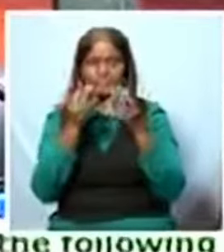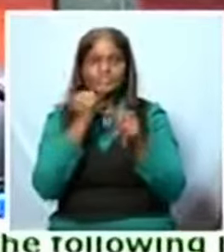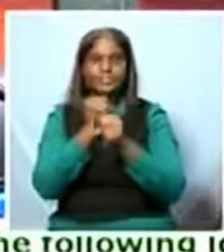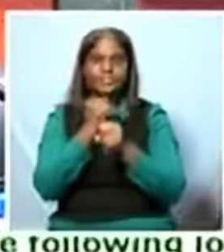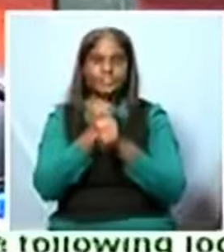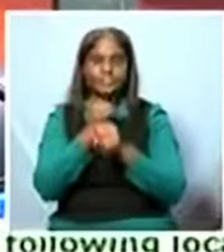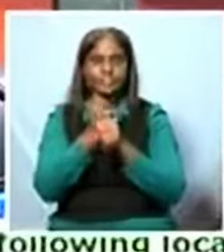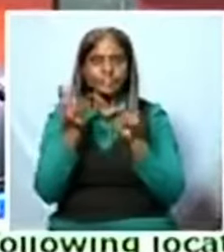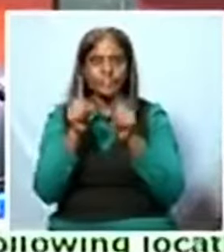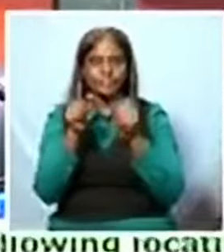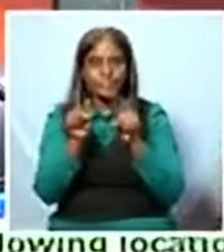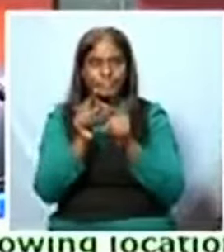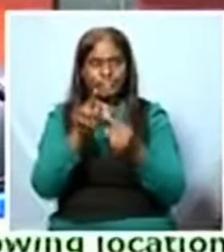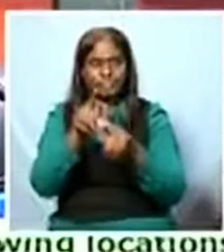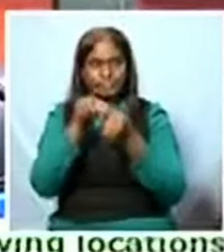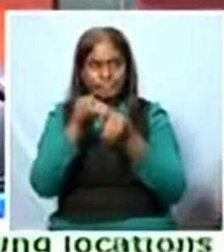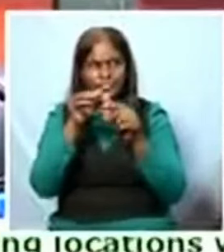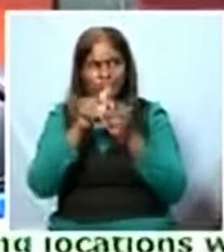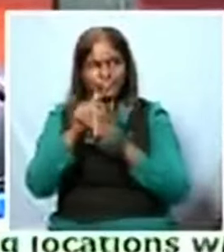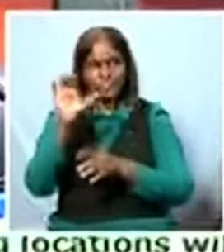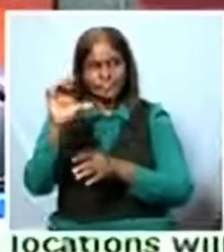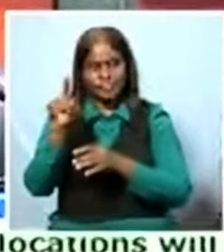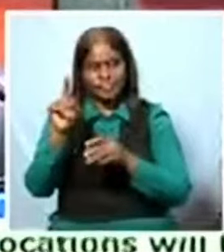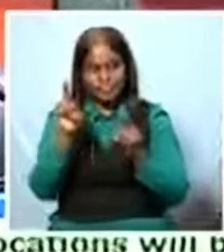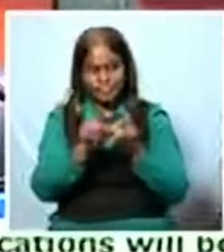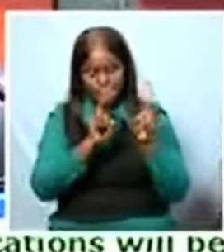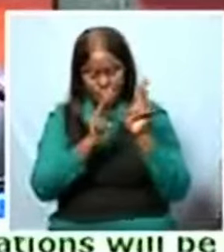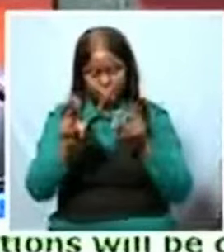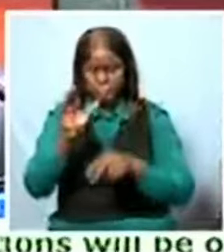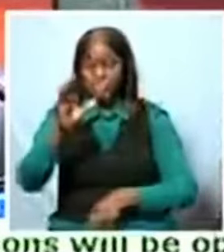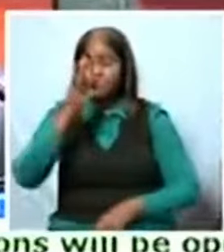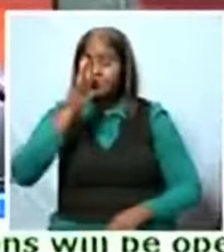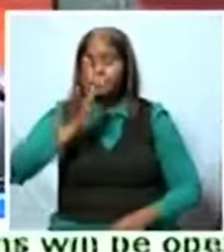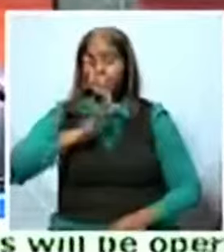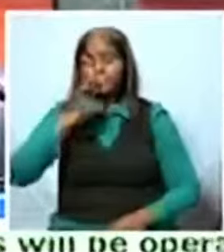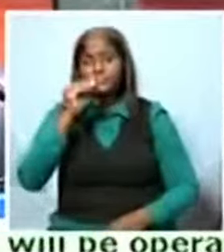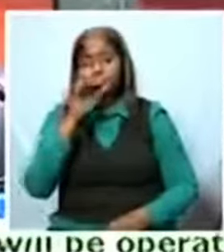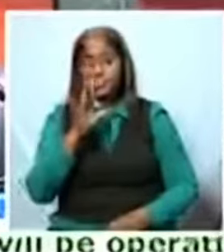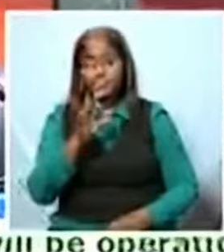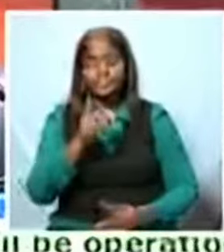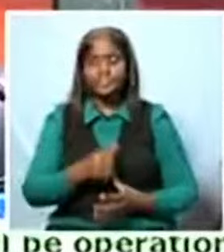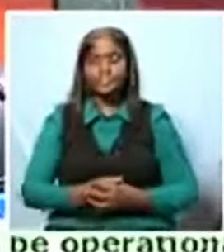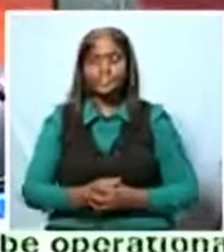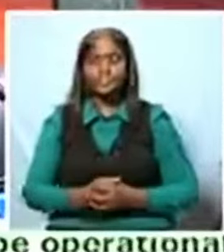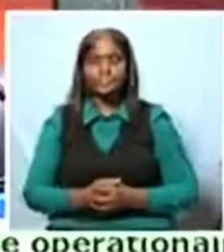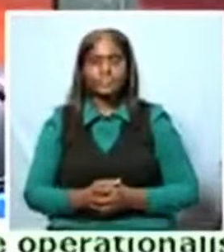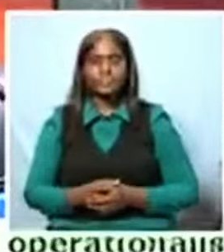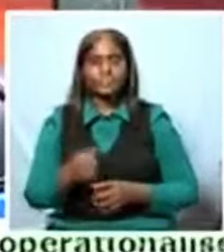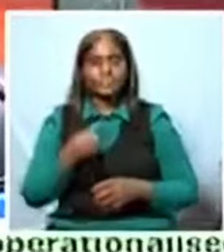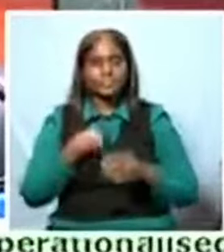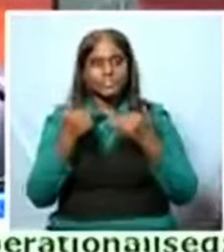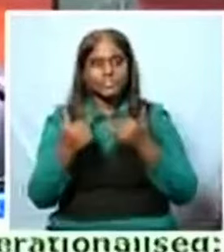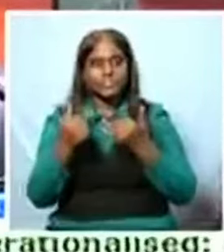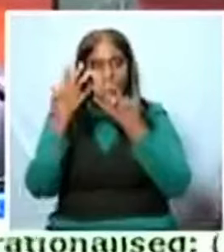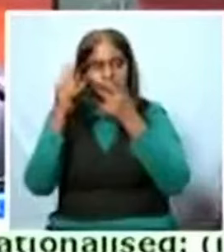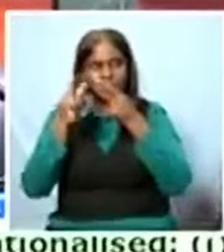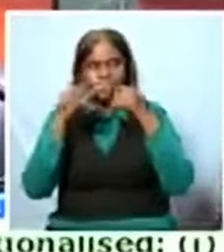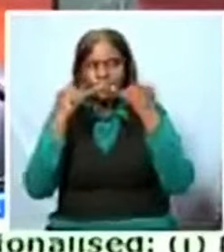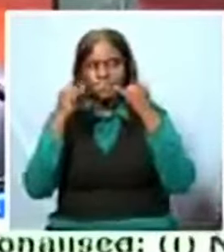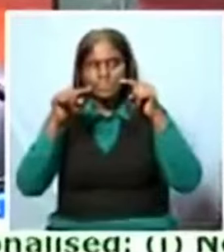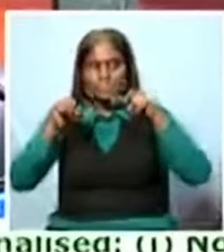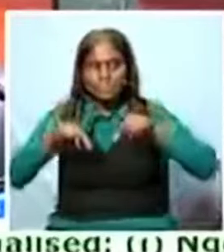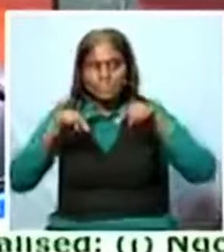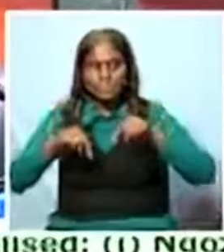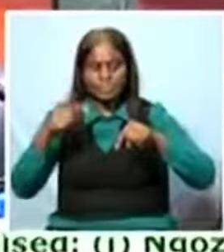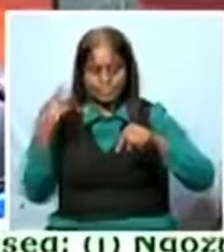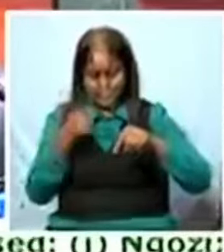operational, especially in C. Response, Madam Speaker. I wish to inform this august